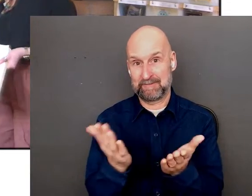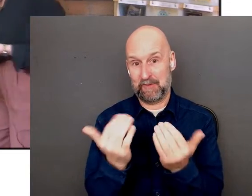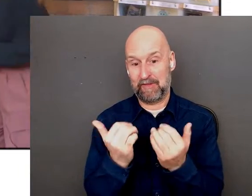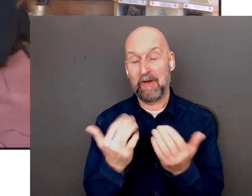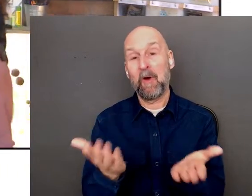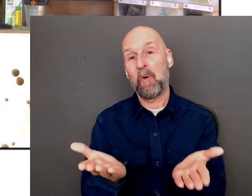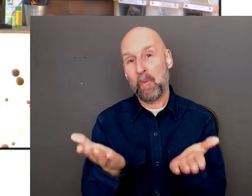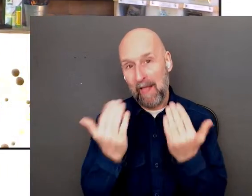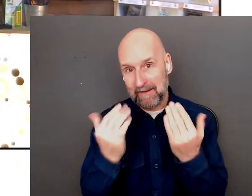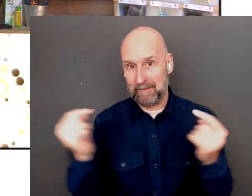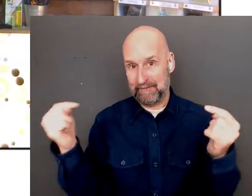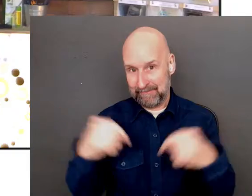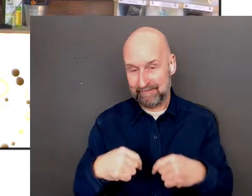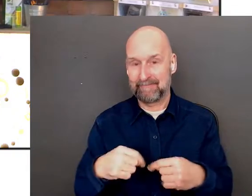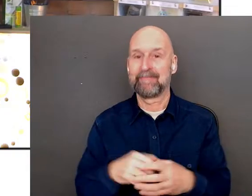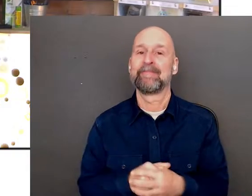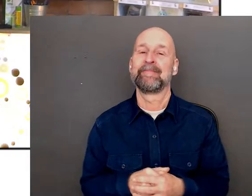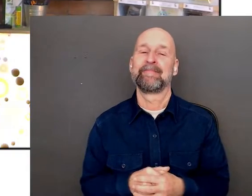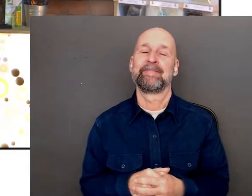to Jonathan and Hugo.